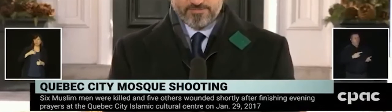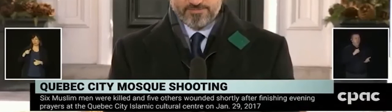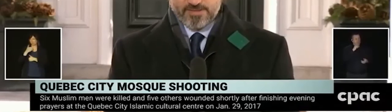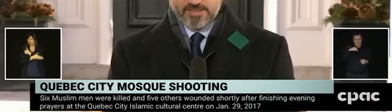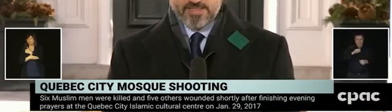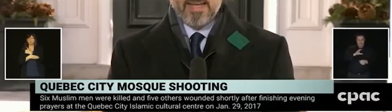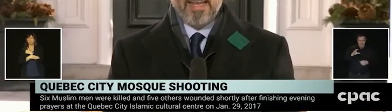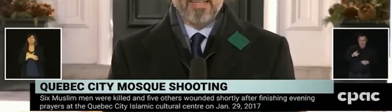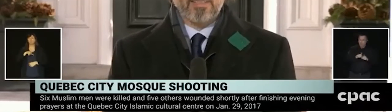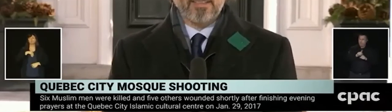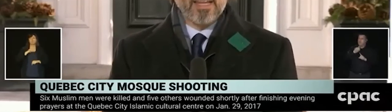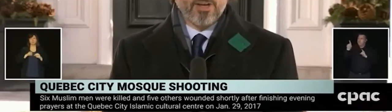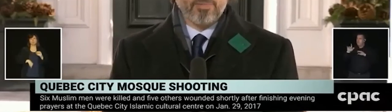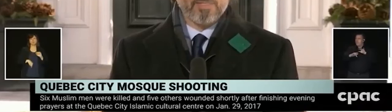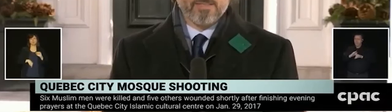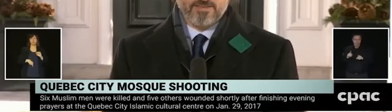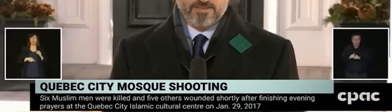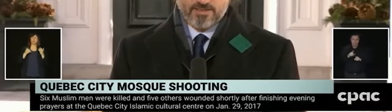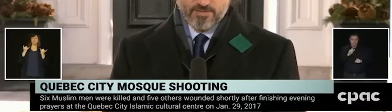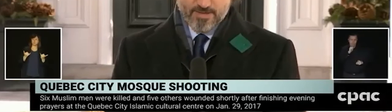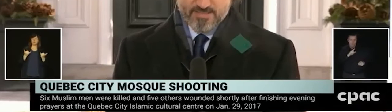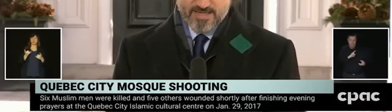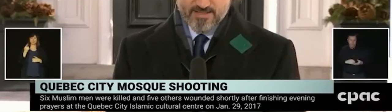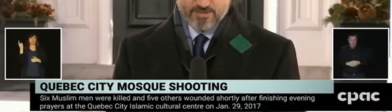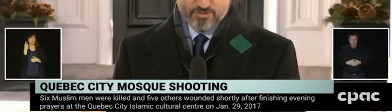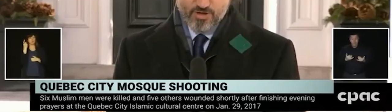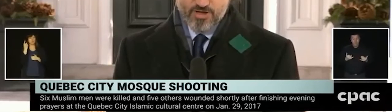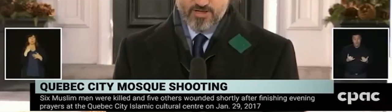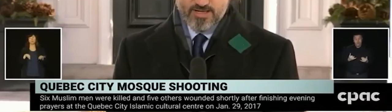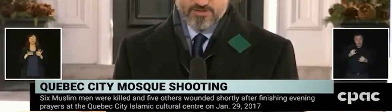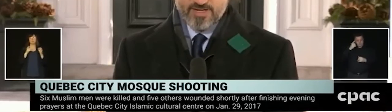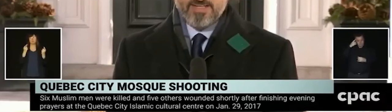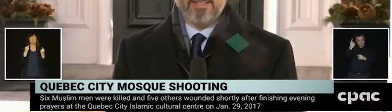world. Today and always, we must stand